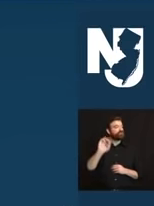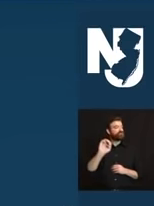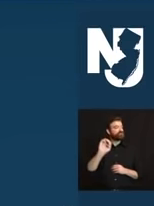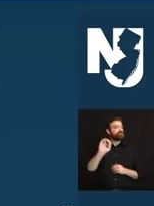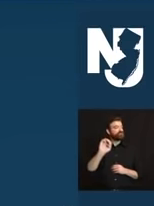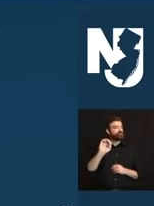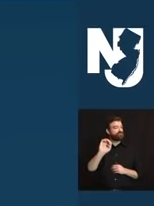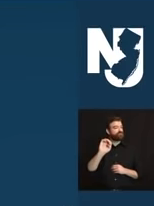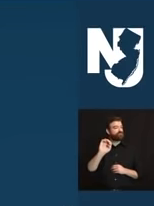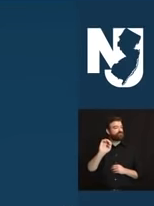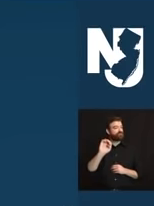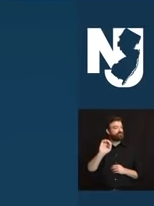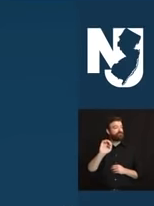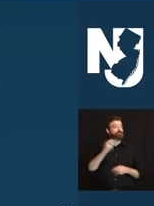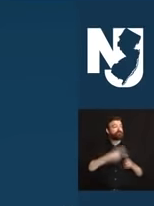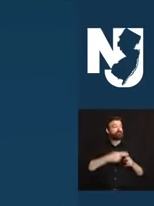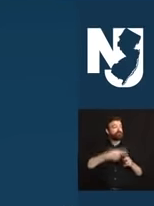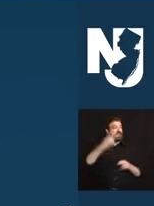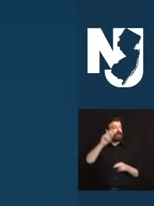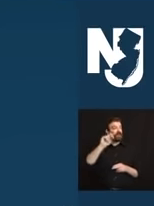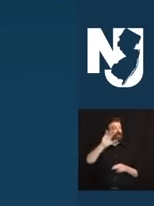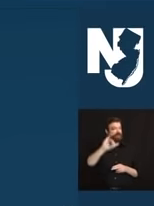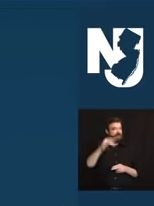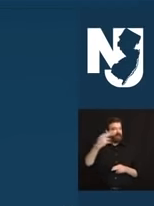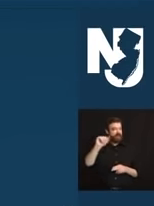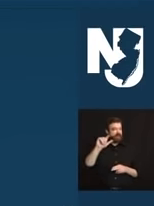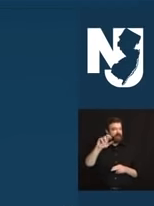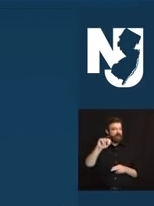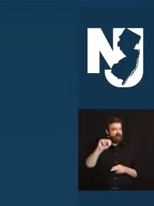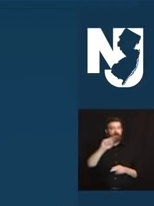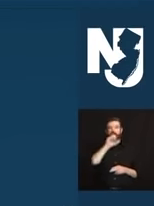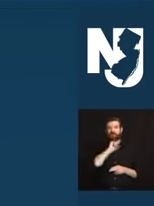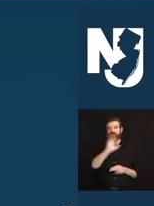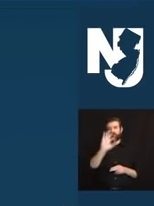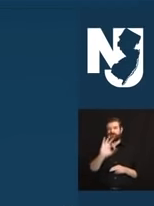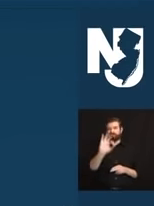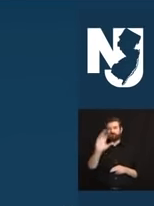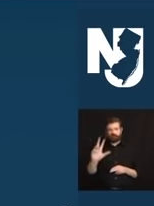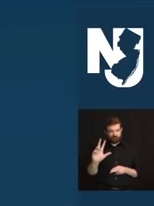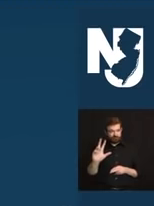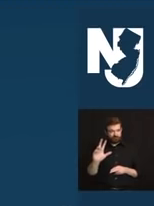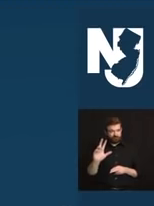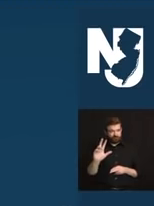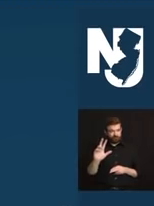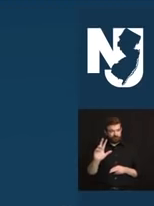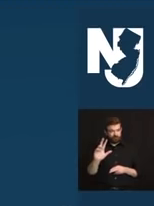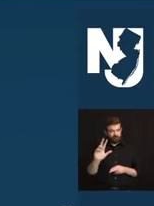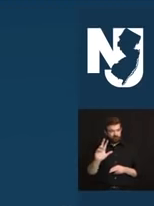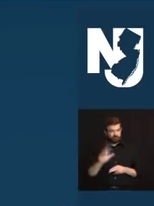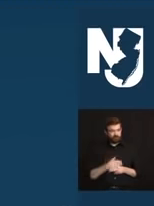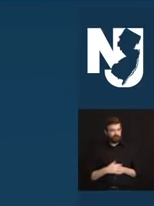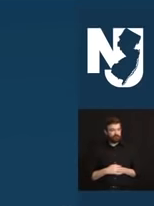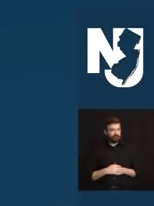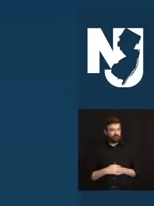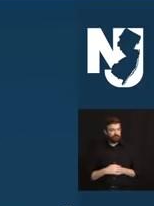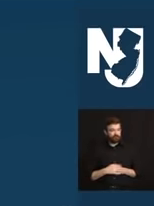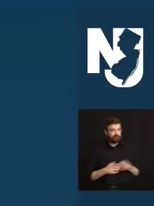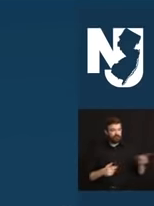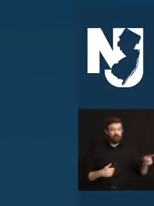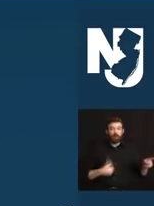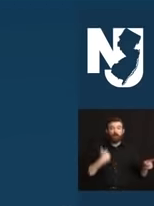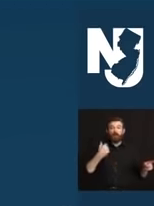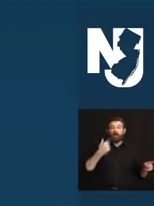was 93 years old and spent 87 of those years as a Highbridge resident. He was